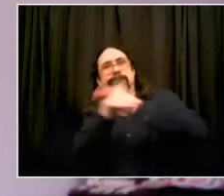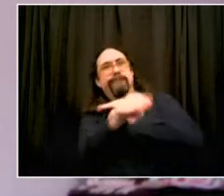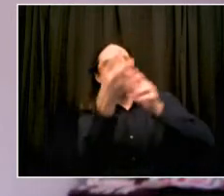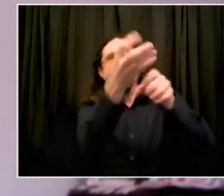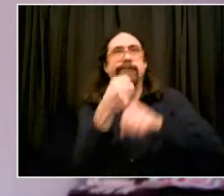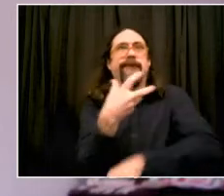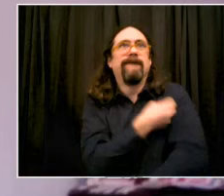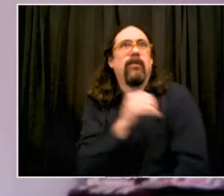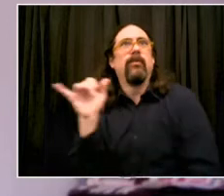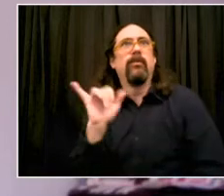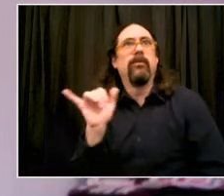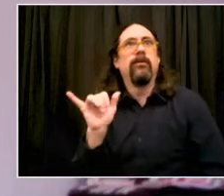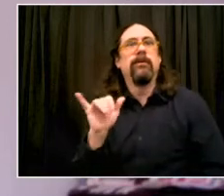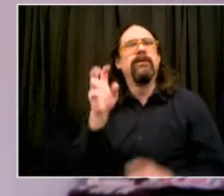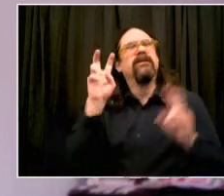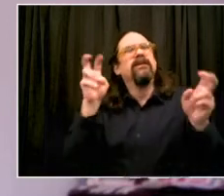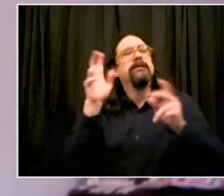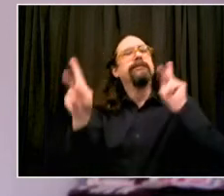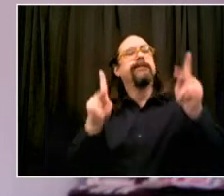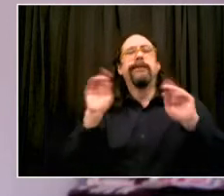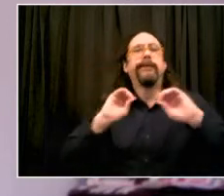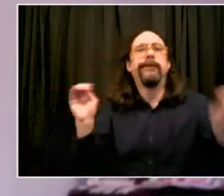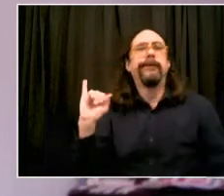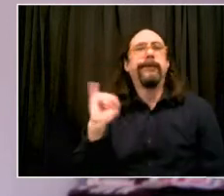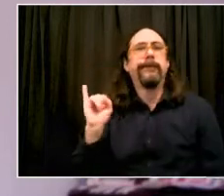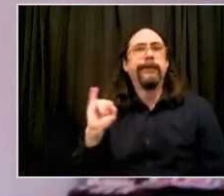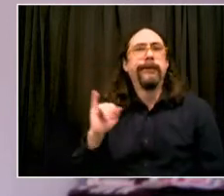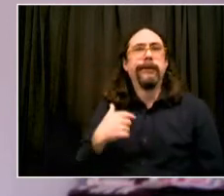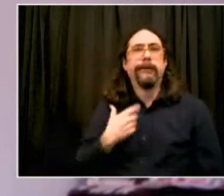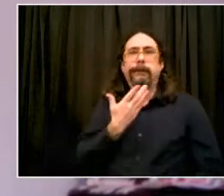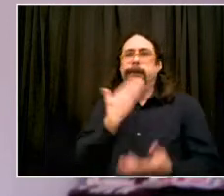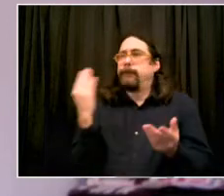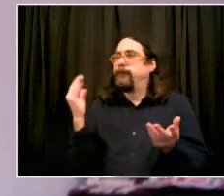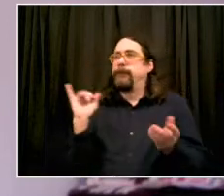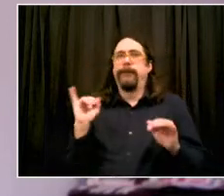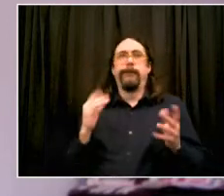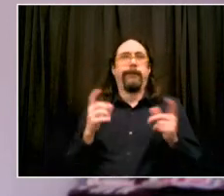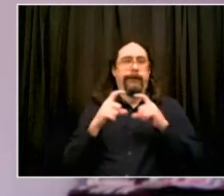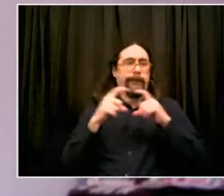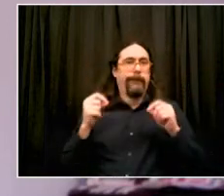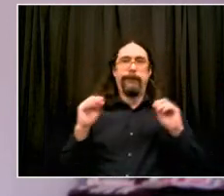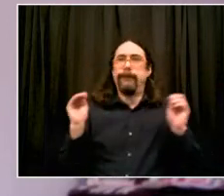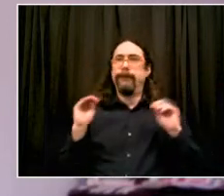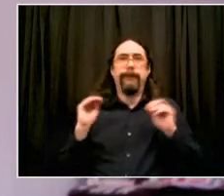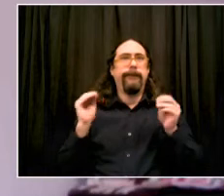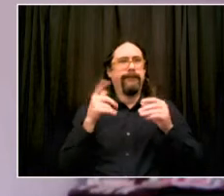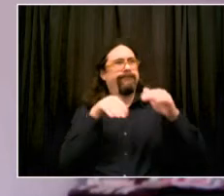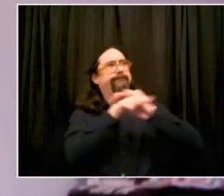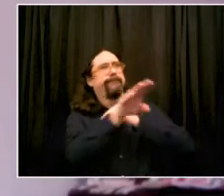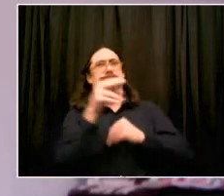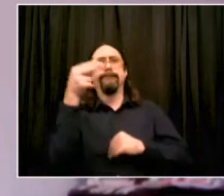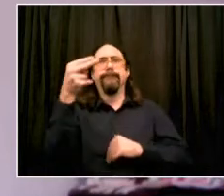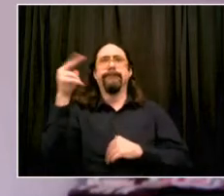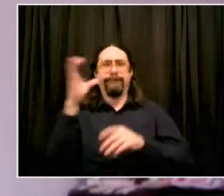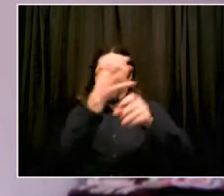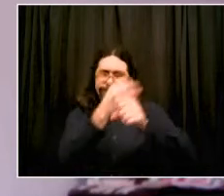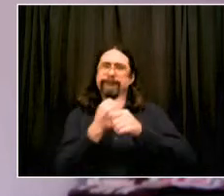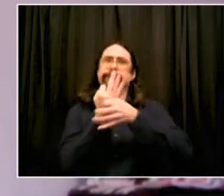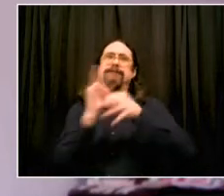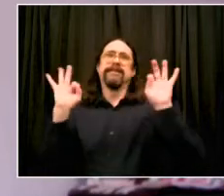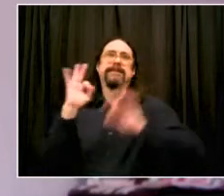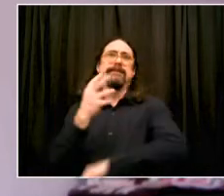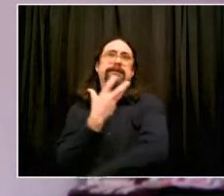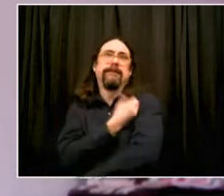trust in it as a healthcare provider. So although I do think that we will see a shift